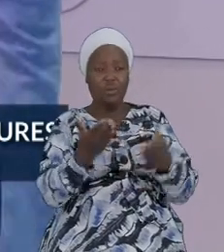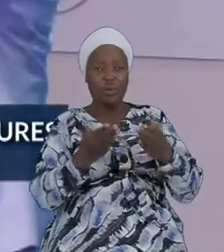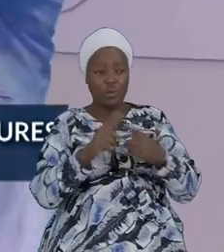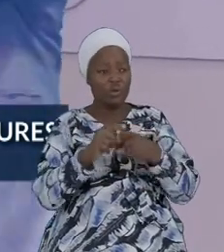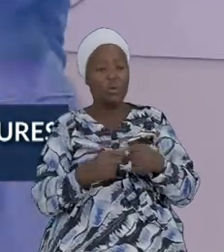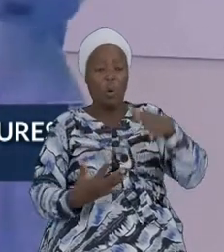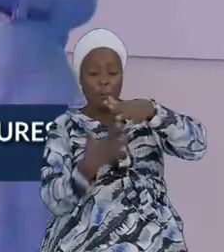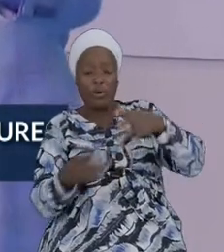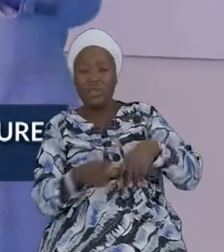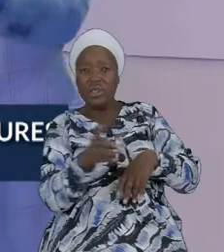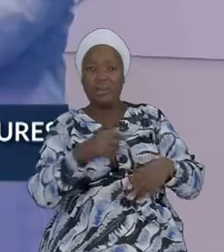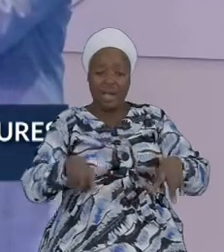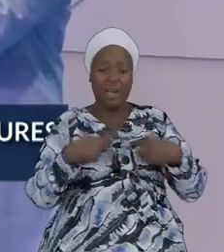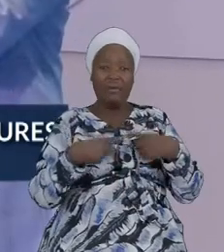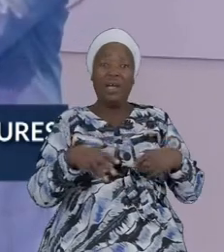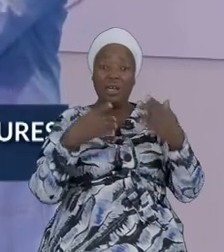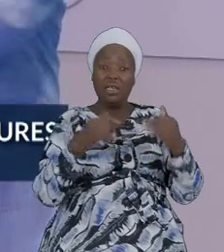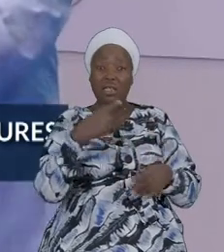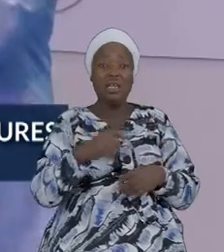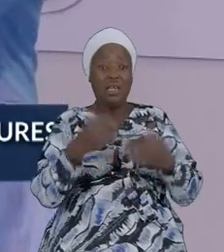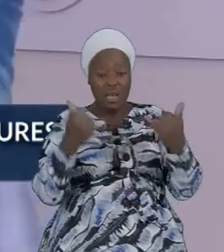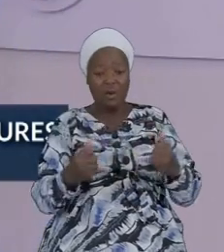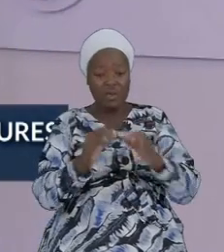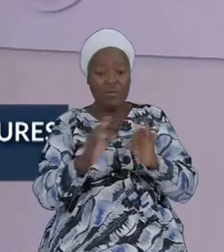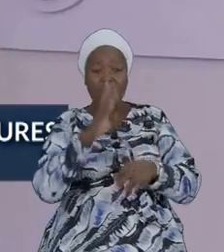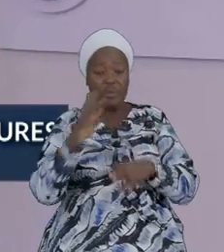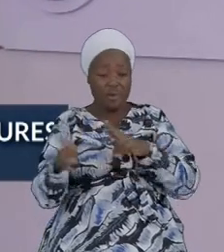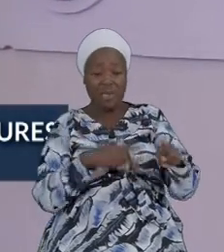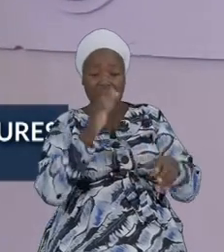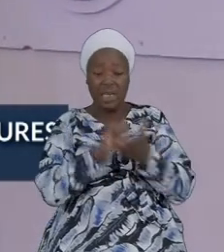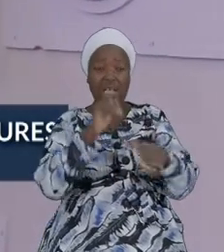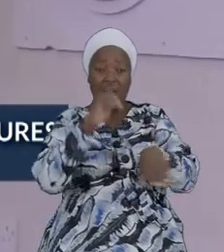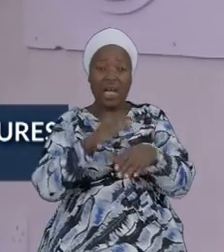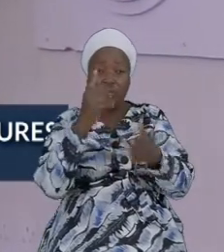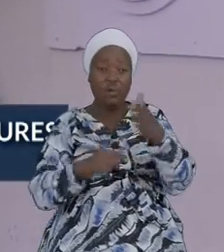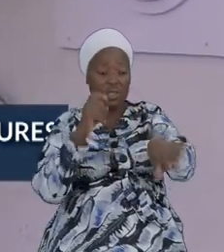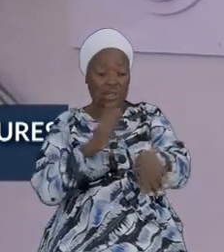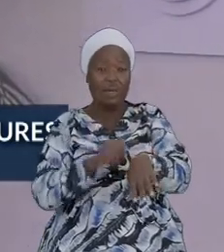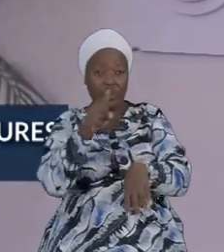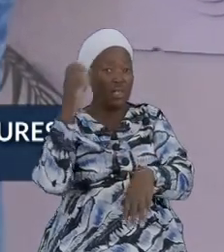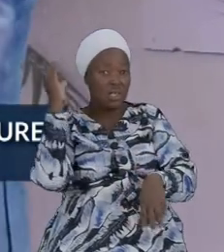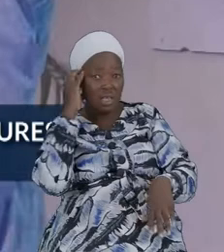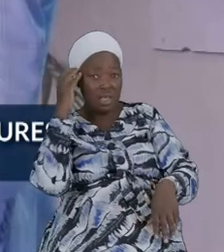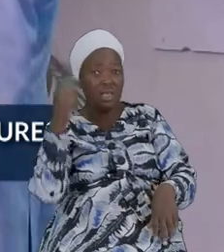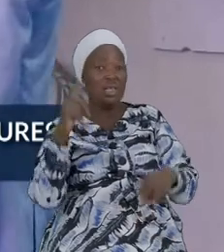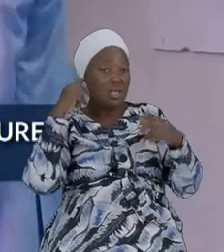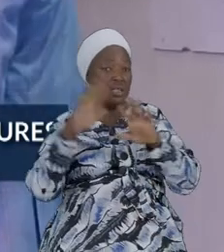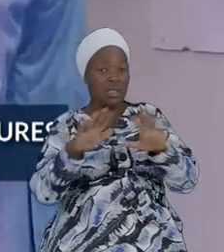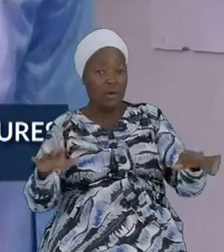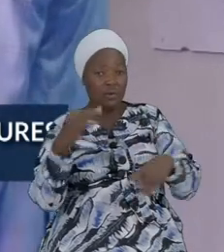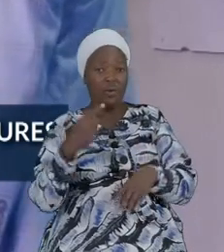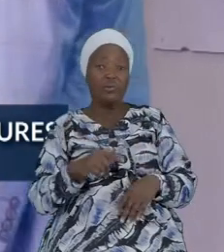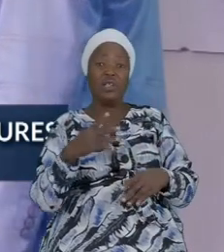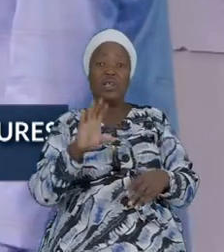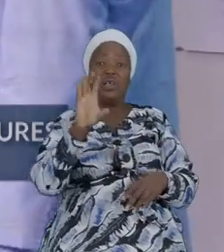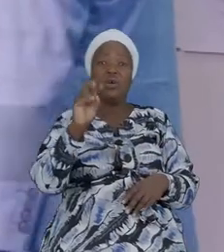alive. And he said, now, if you be ready, that at what time ye hear the sound of the